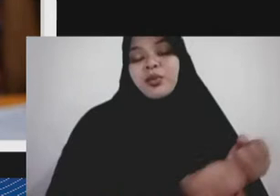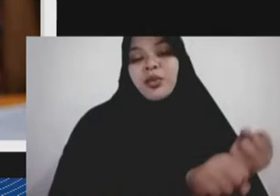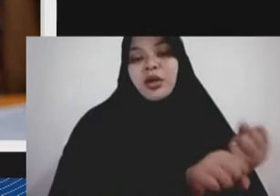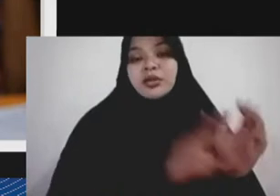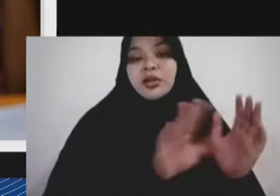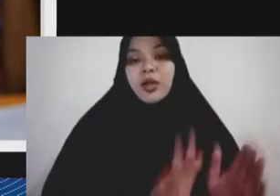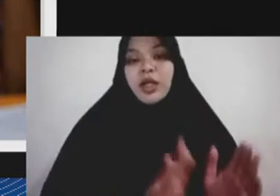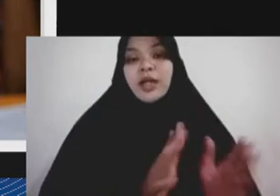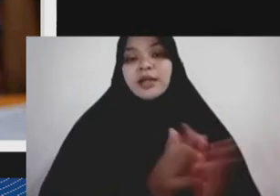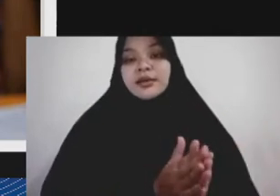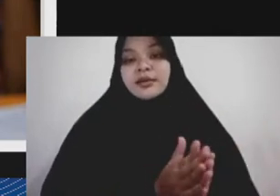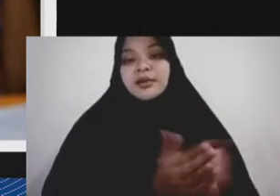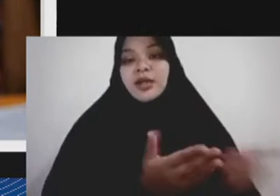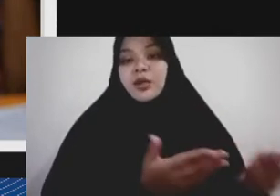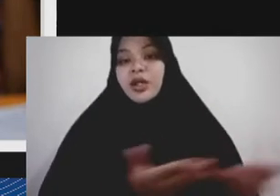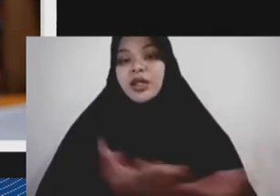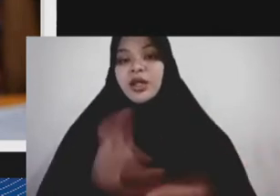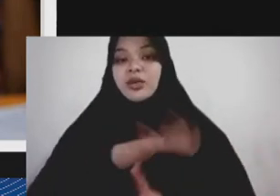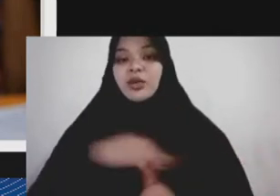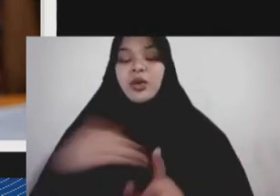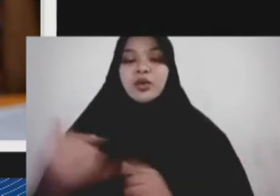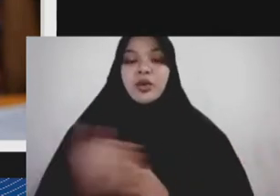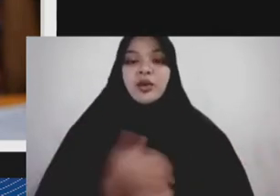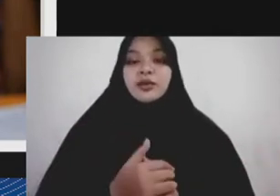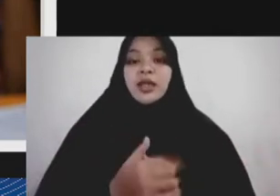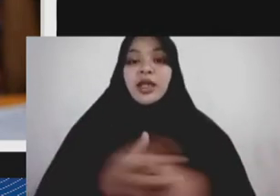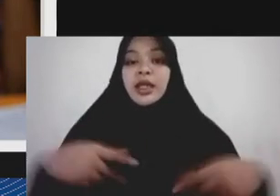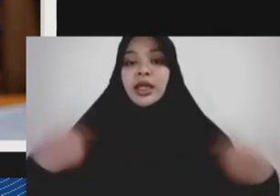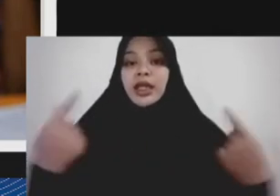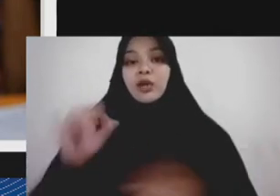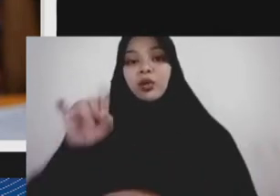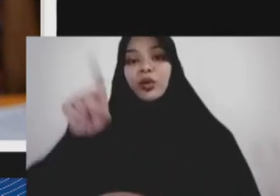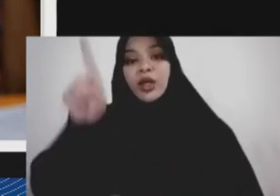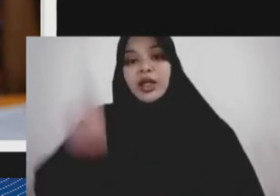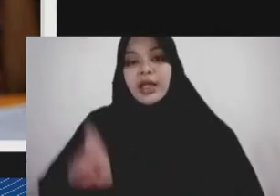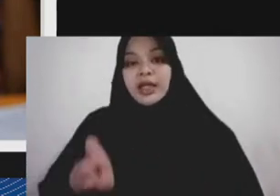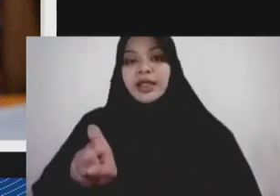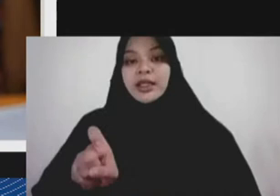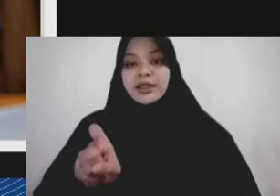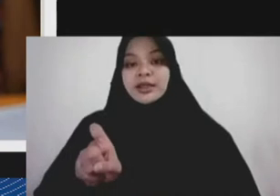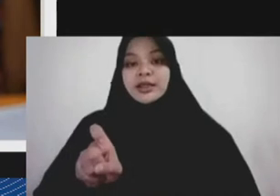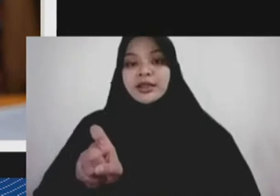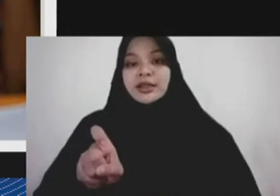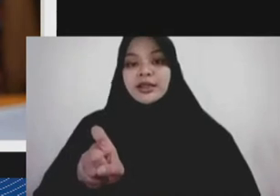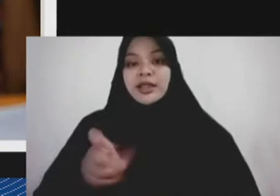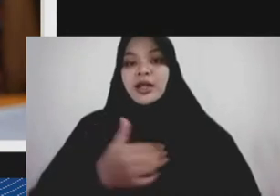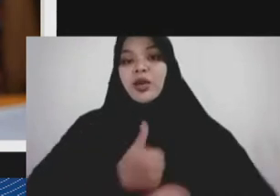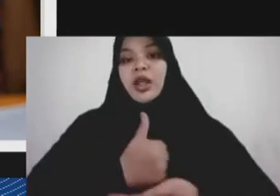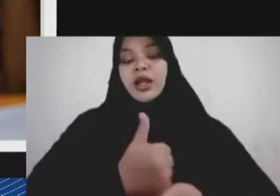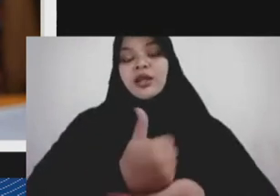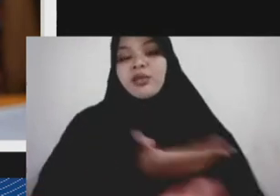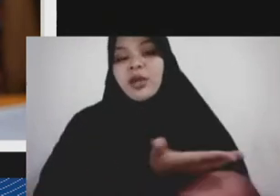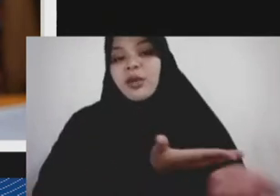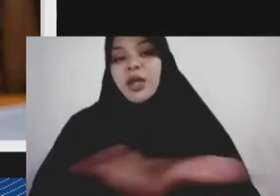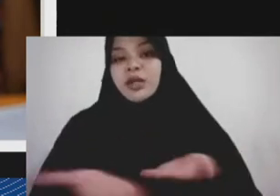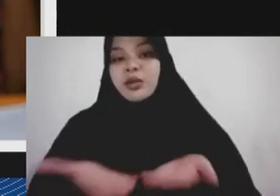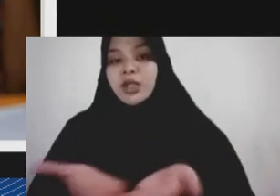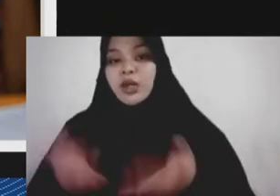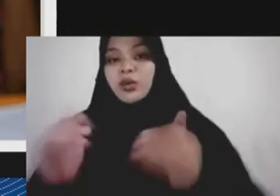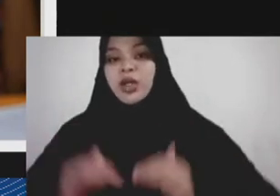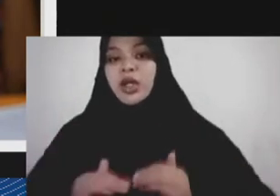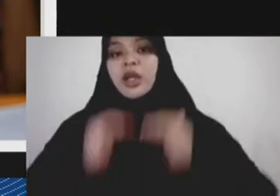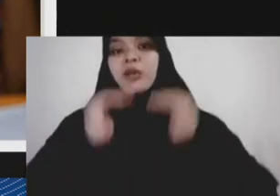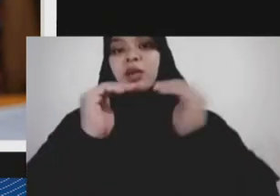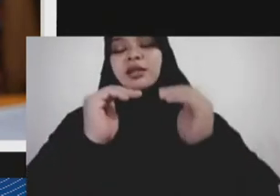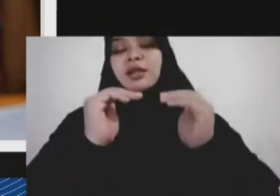social distancing. We also need to raise awareness of our healthcare providers of the increased risk of